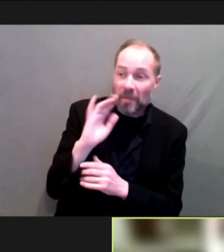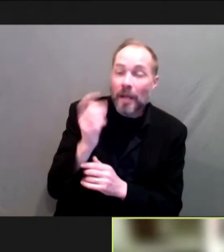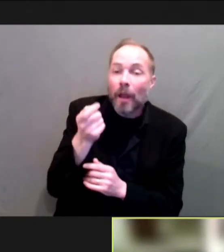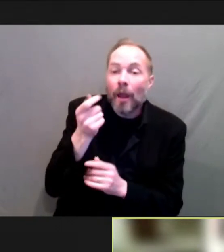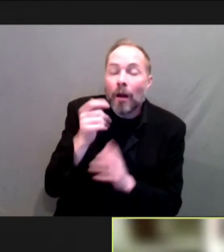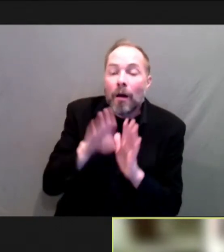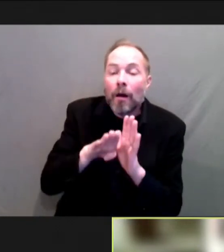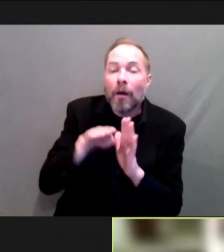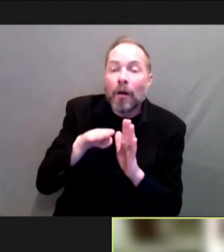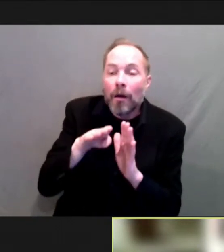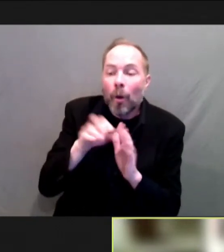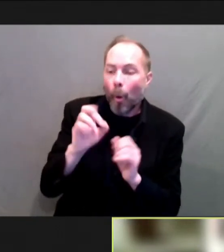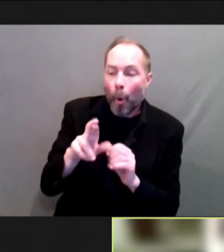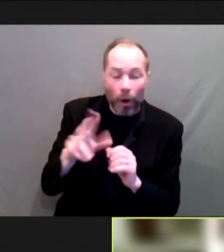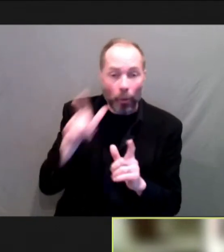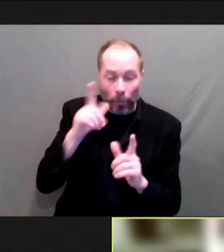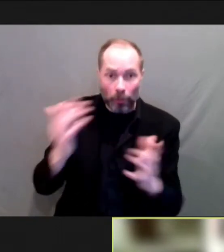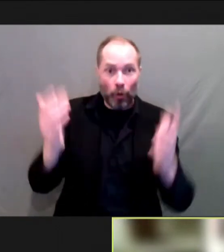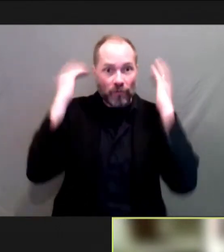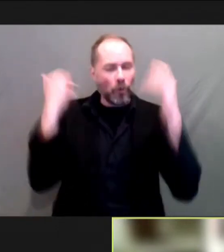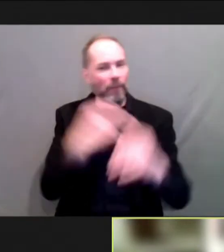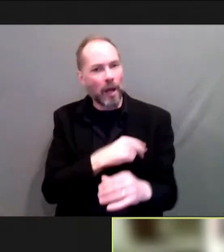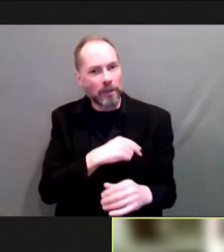it be an overwhelming bump?